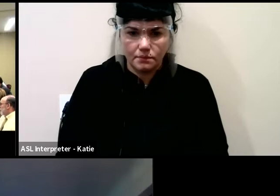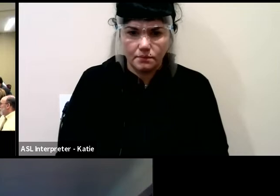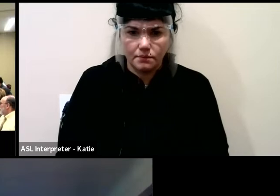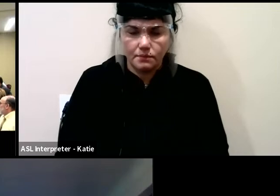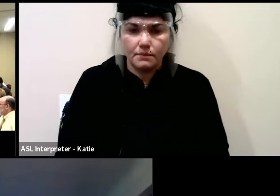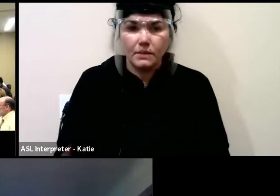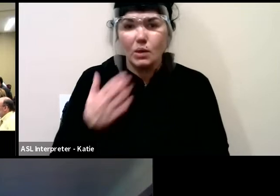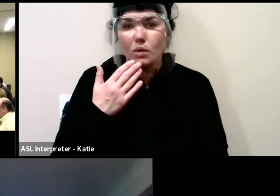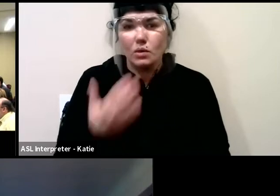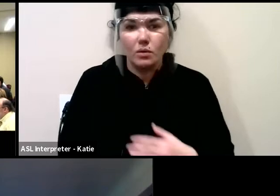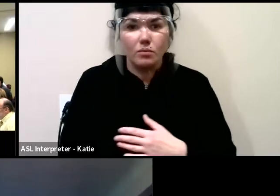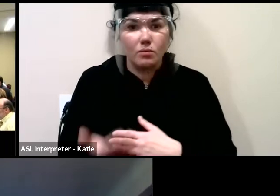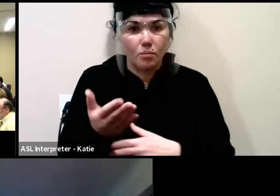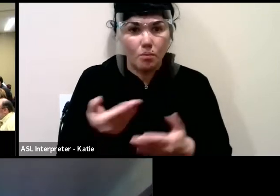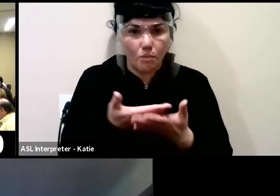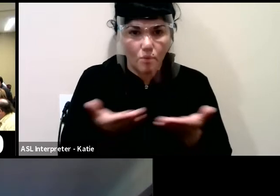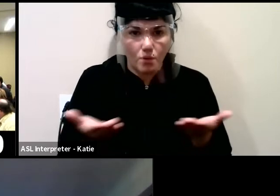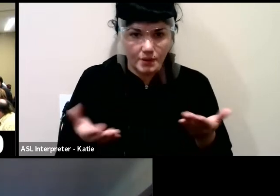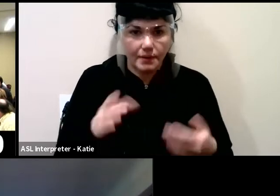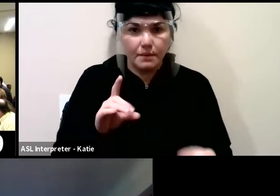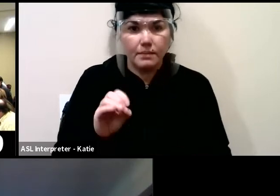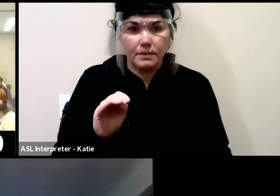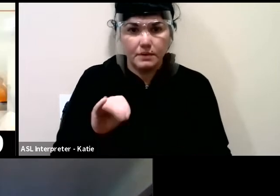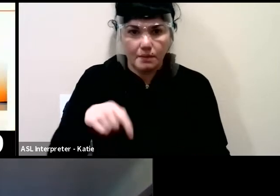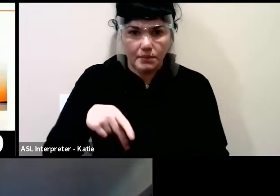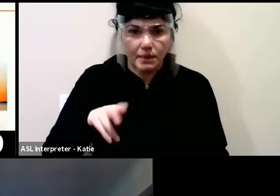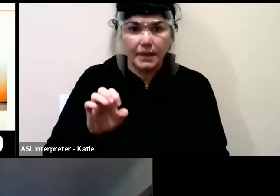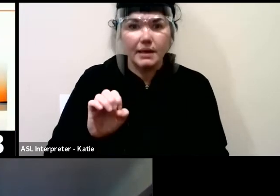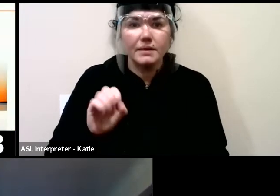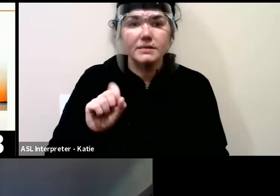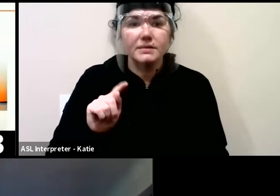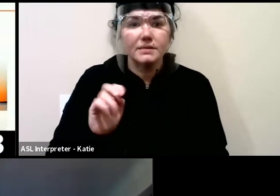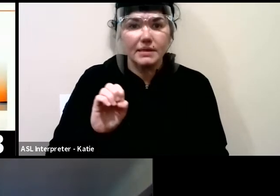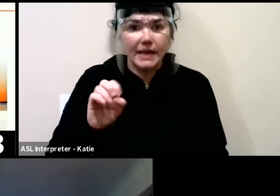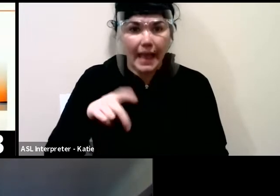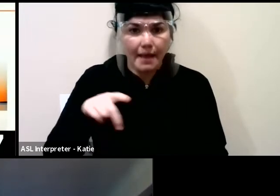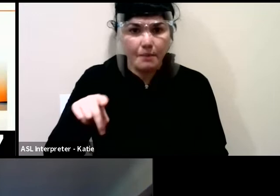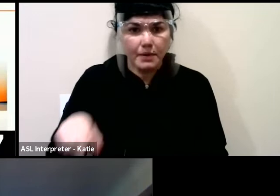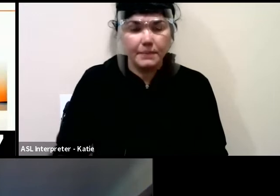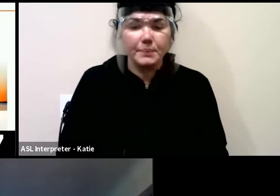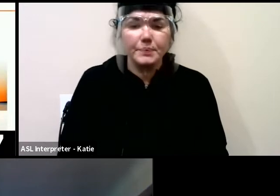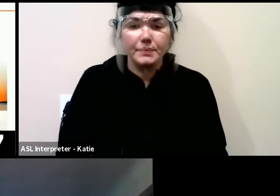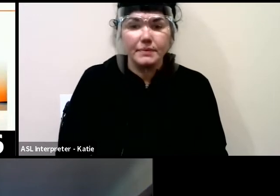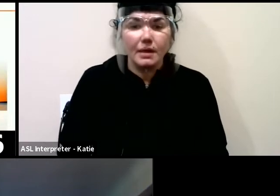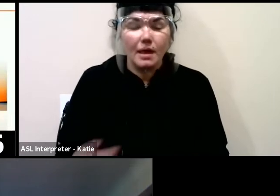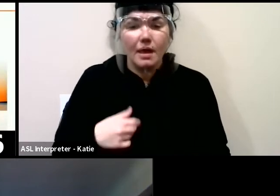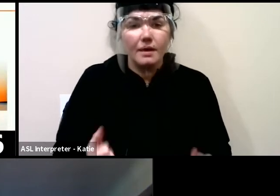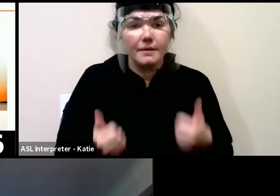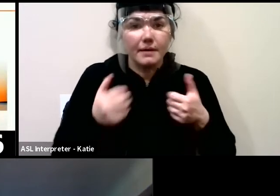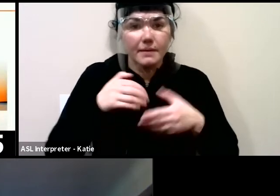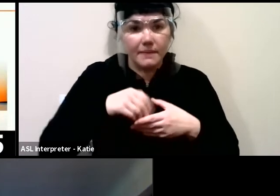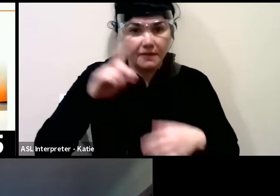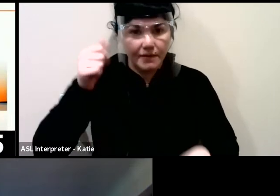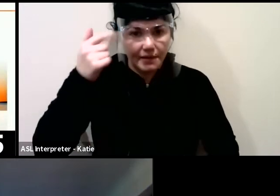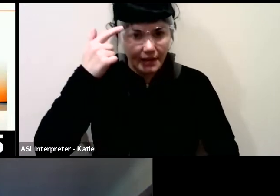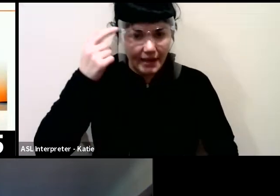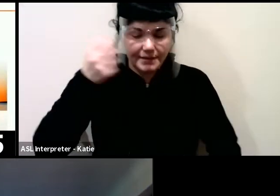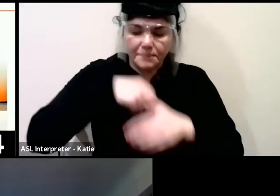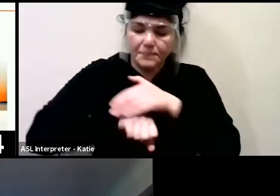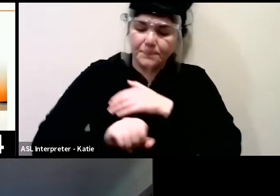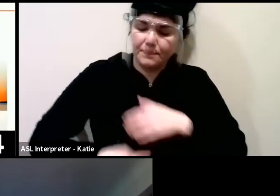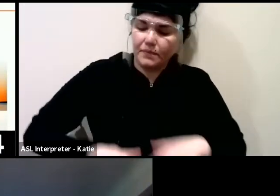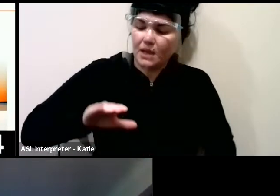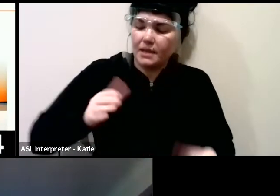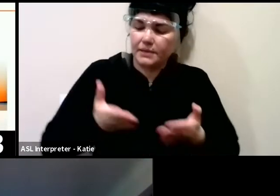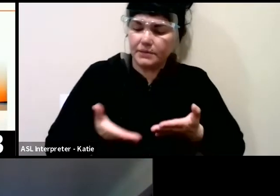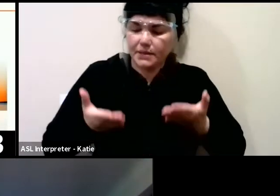good morning everyone my name is dominique stepp and i am a resident in lansing i have been here my entire life and have